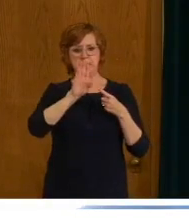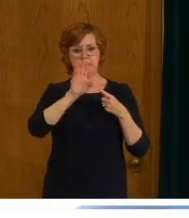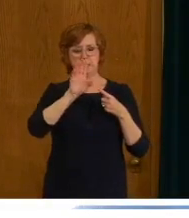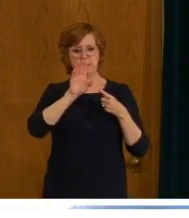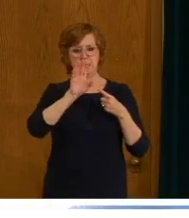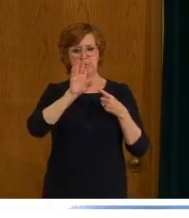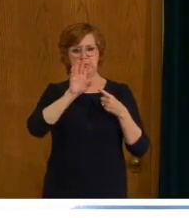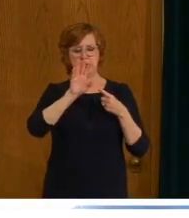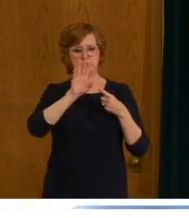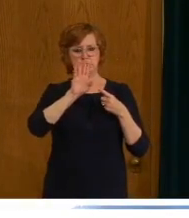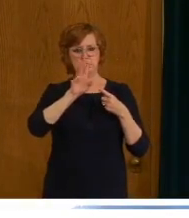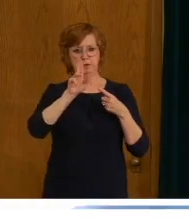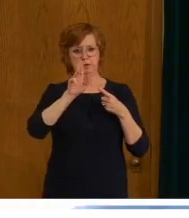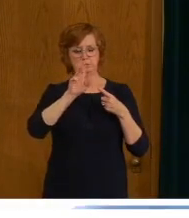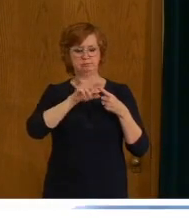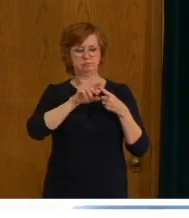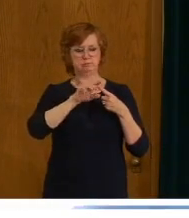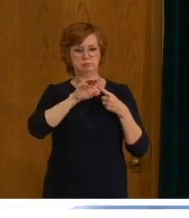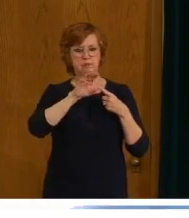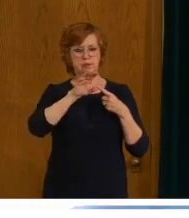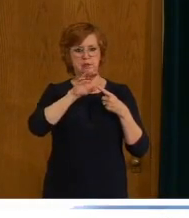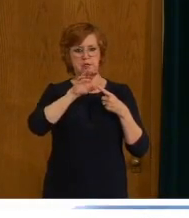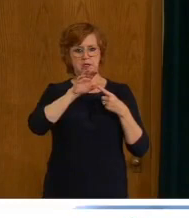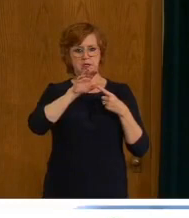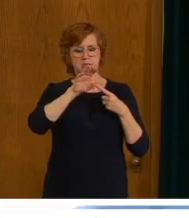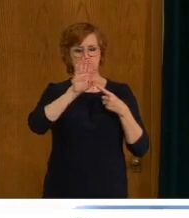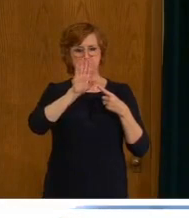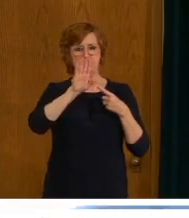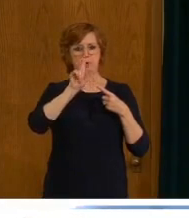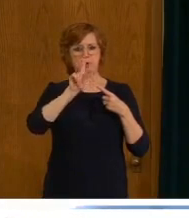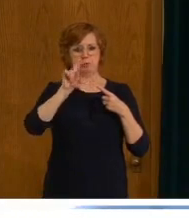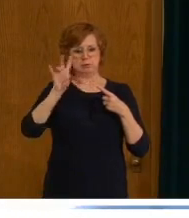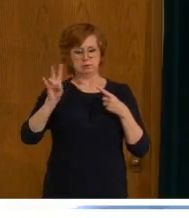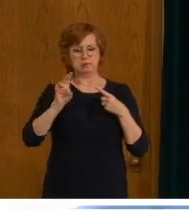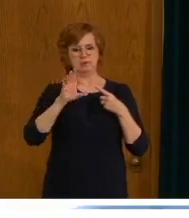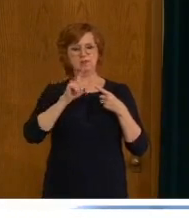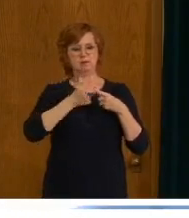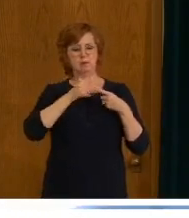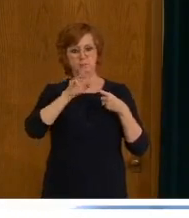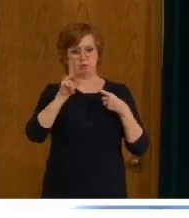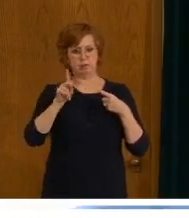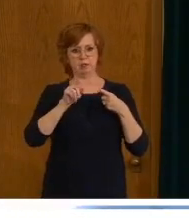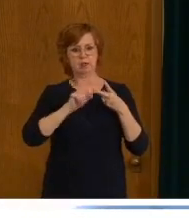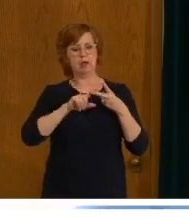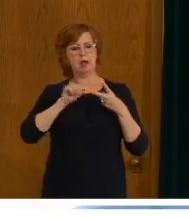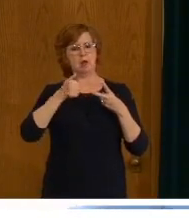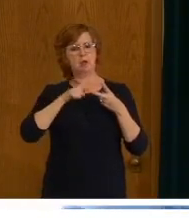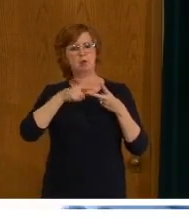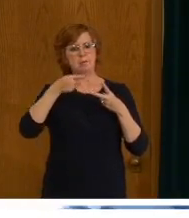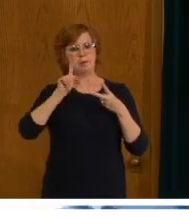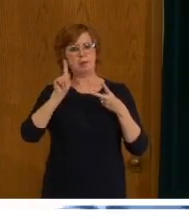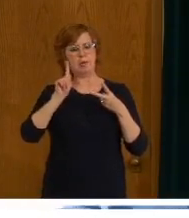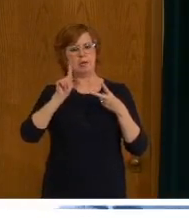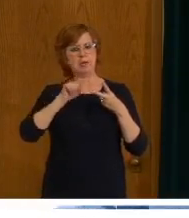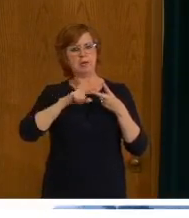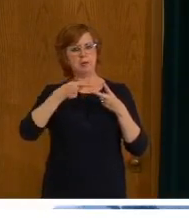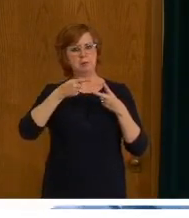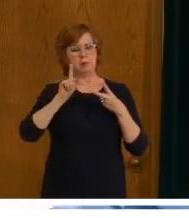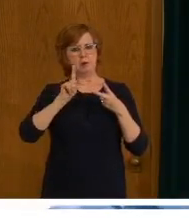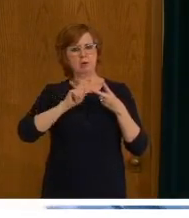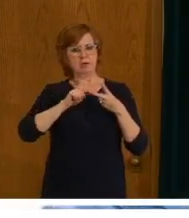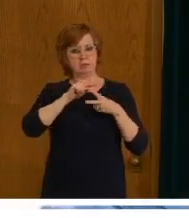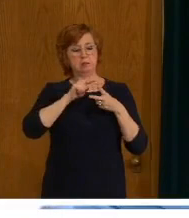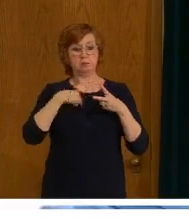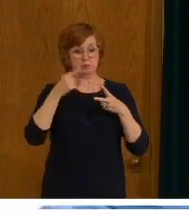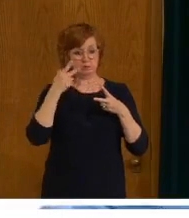also from the western border, more impact of the P1 variant. We have seen increased